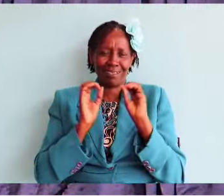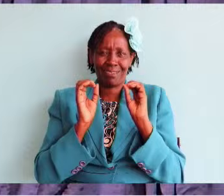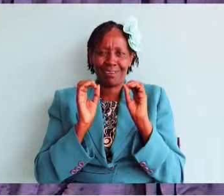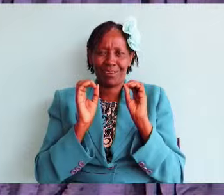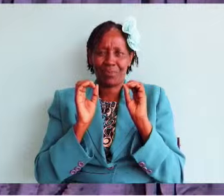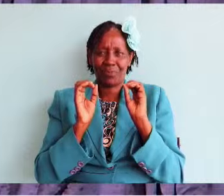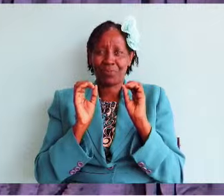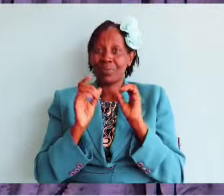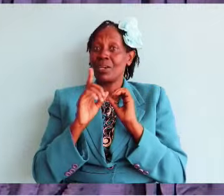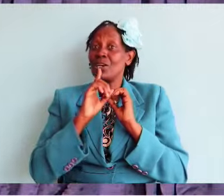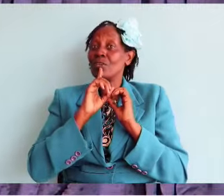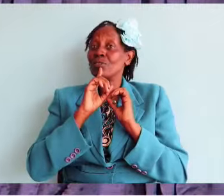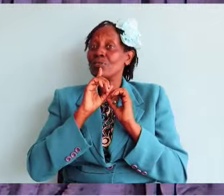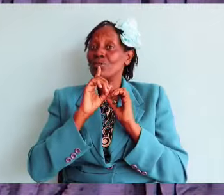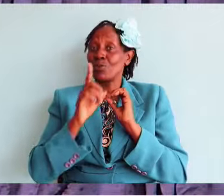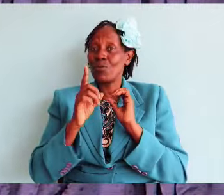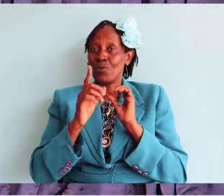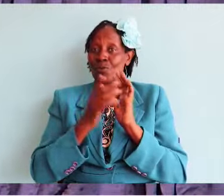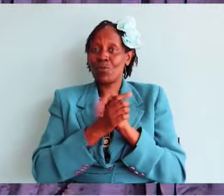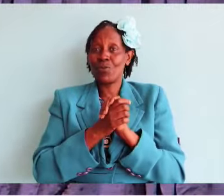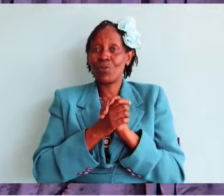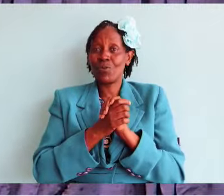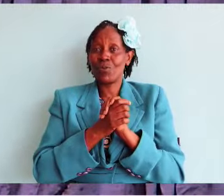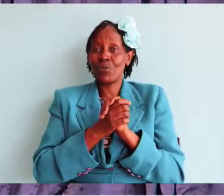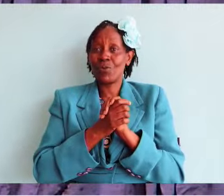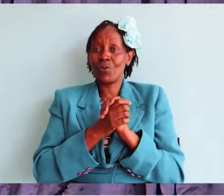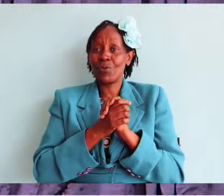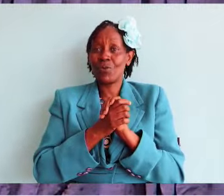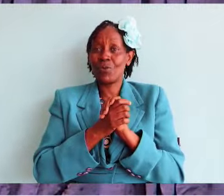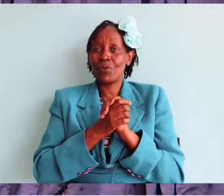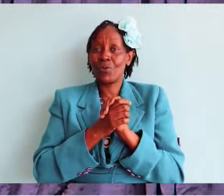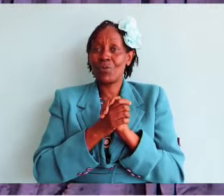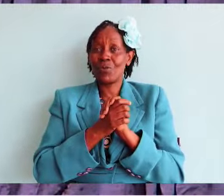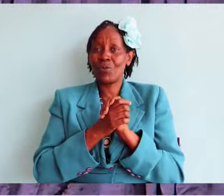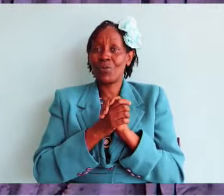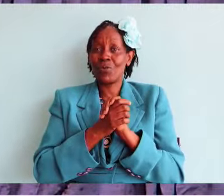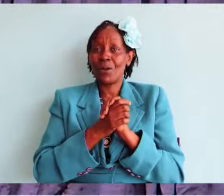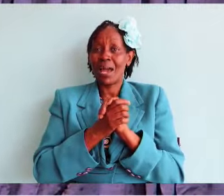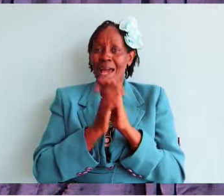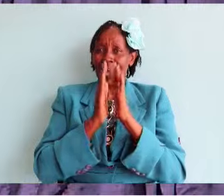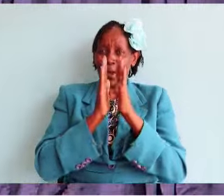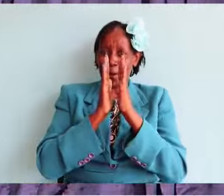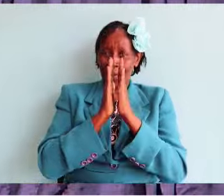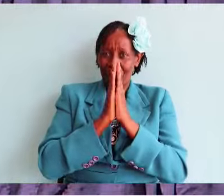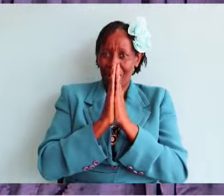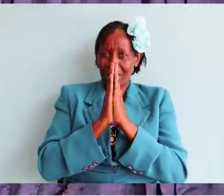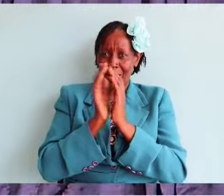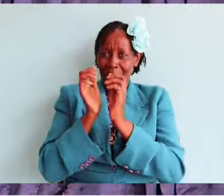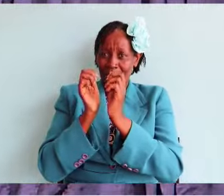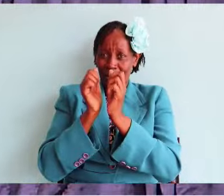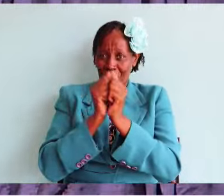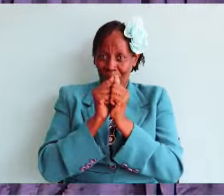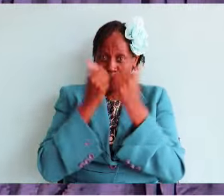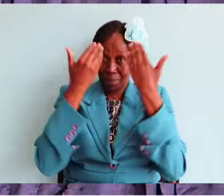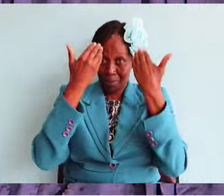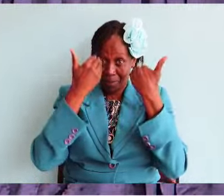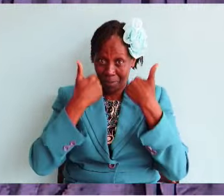So I need God to be with me as I do this again.